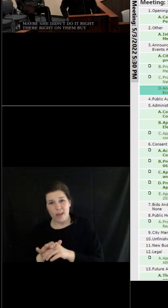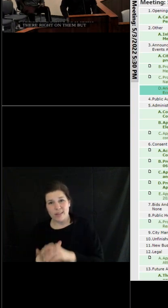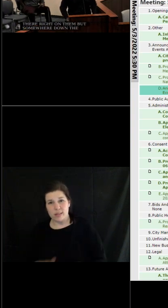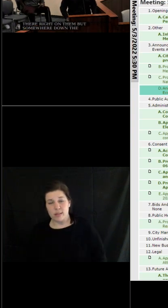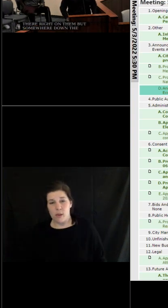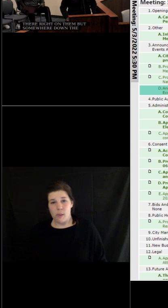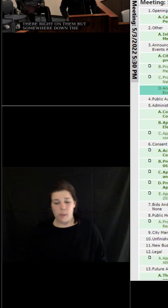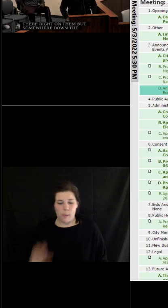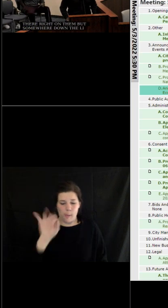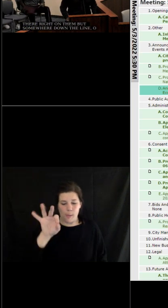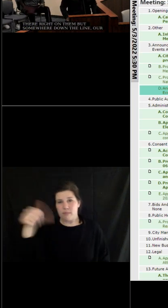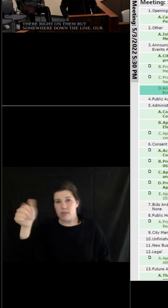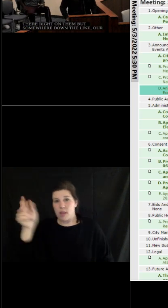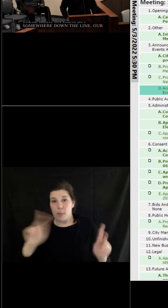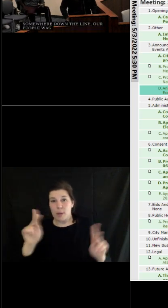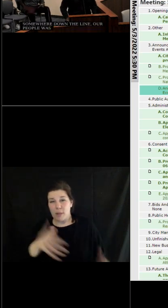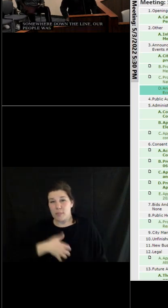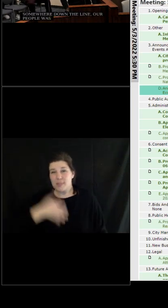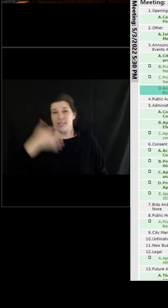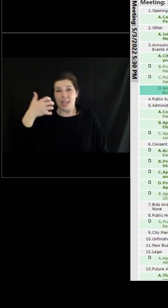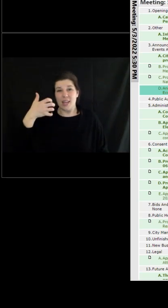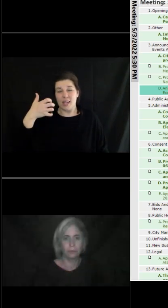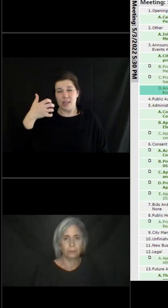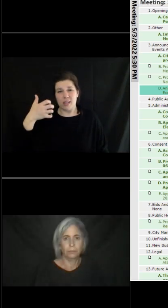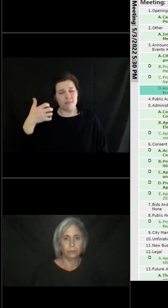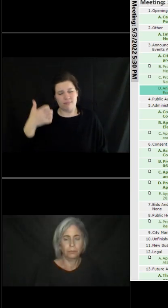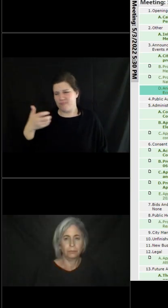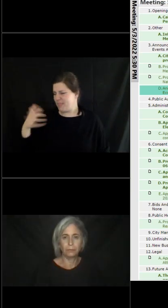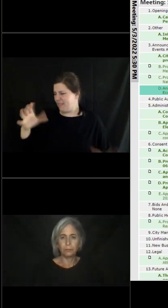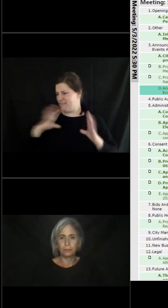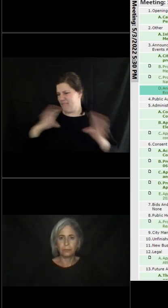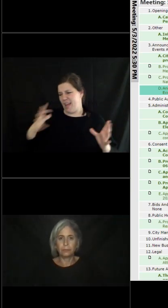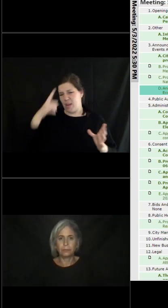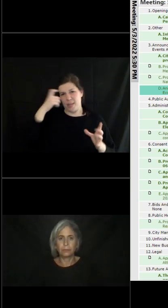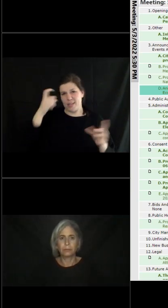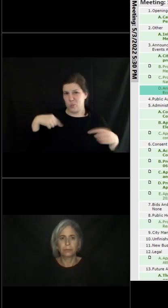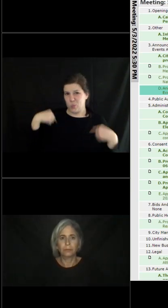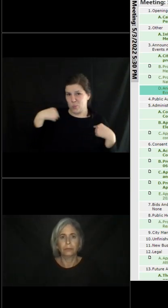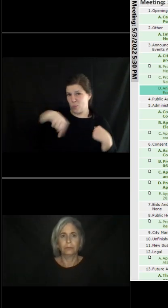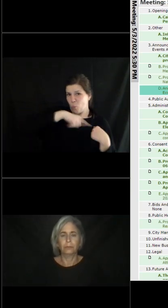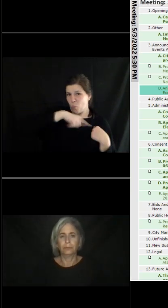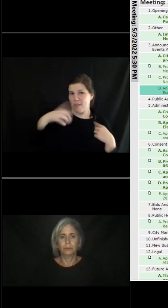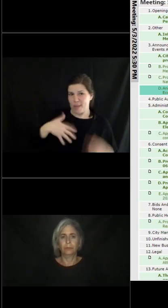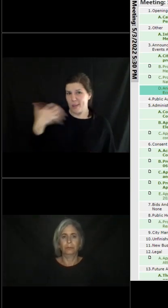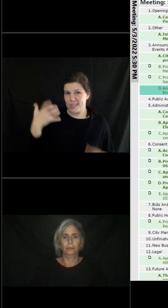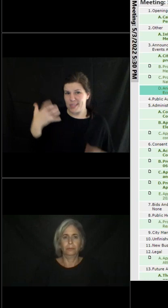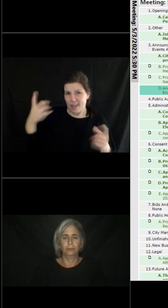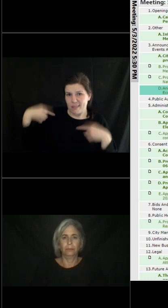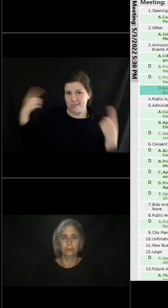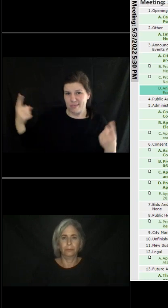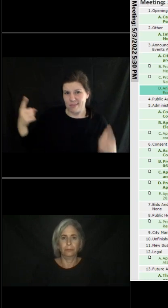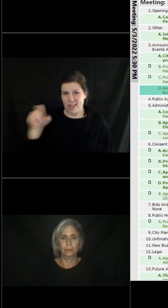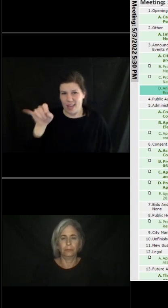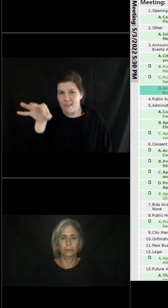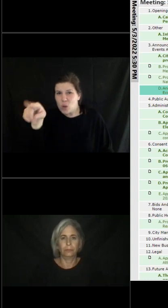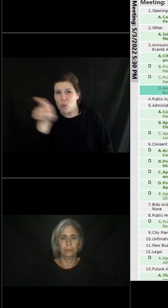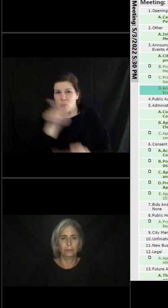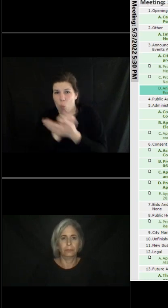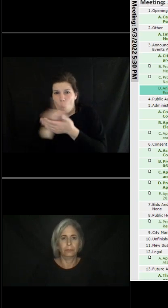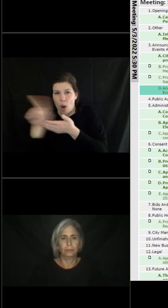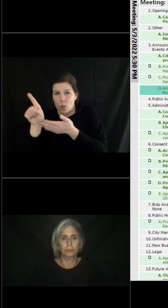are upset, then just let them be upset, because shit, we've been upset as long as Boynton been here. So if y'all had a week to be upset, stay upset. You got a couple